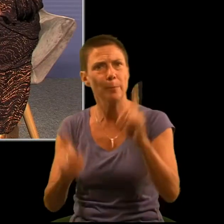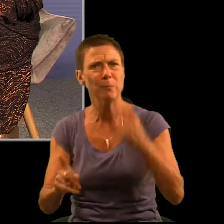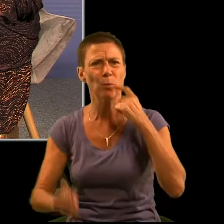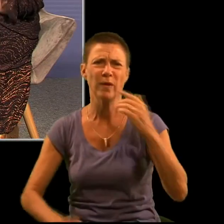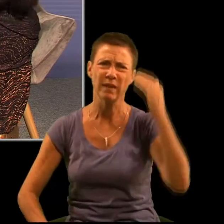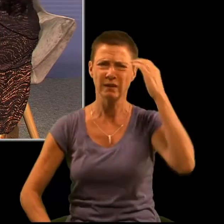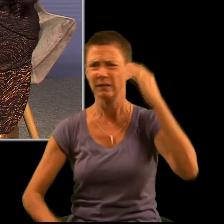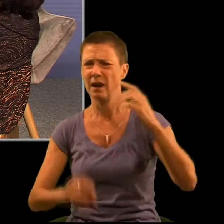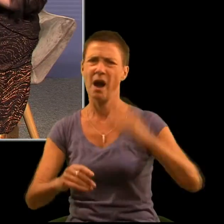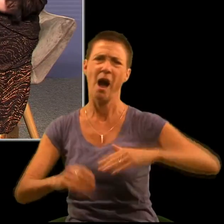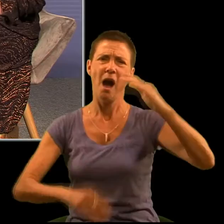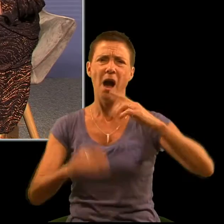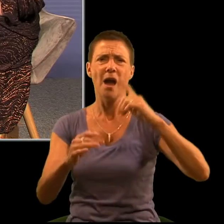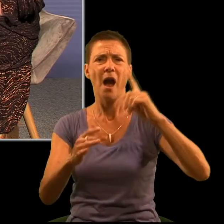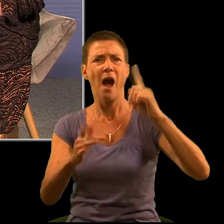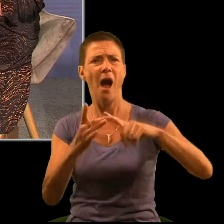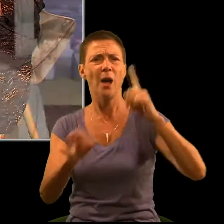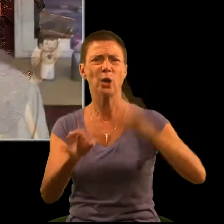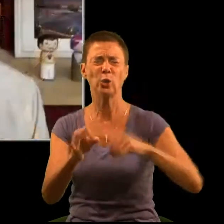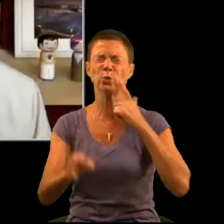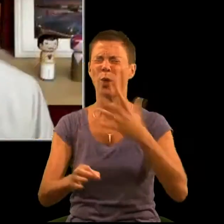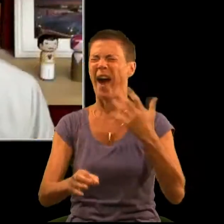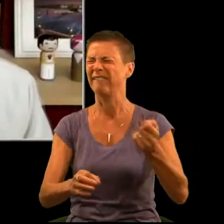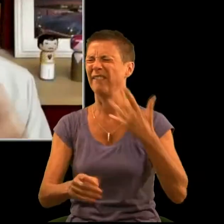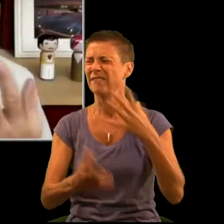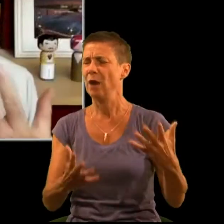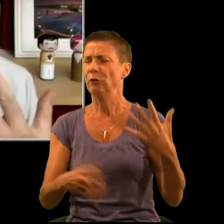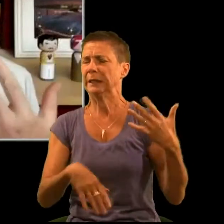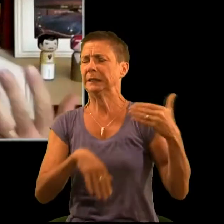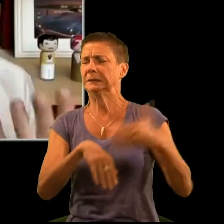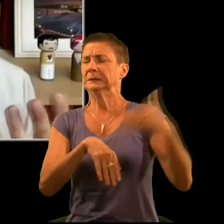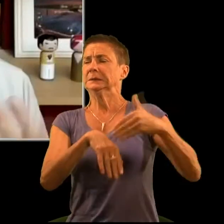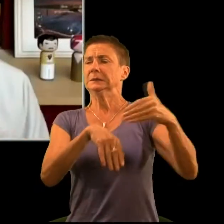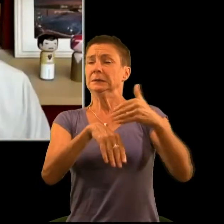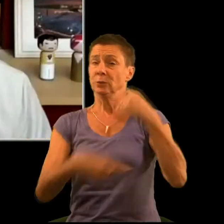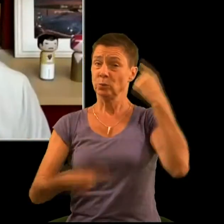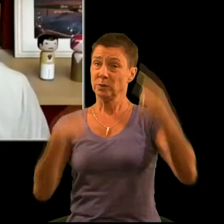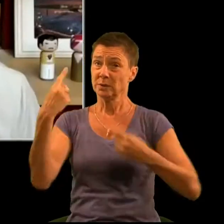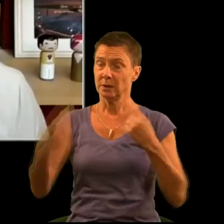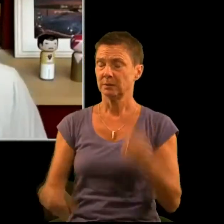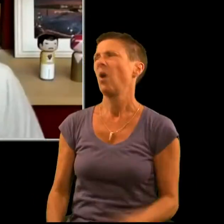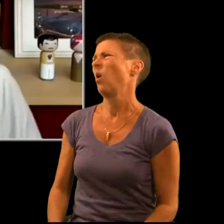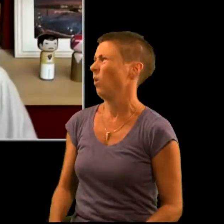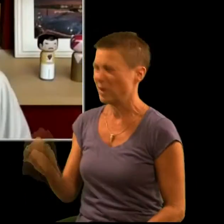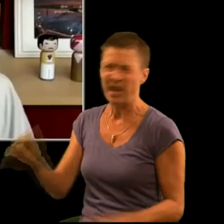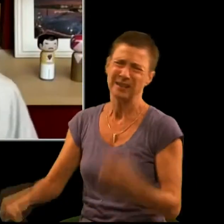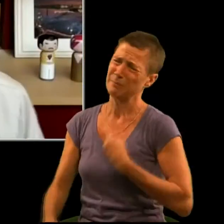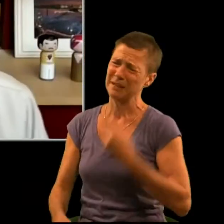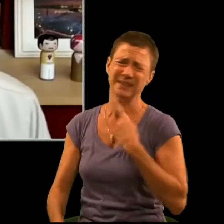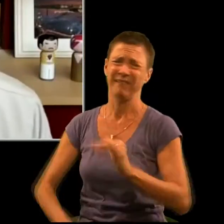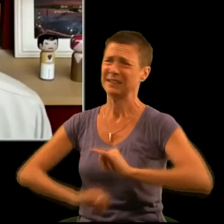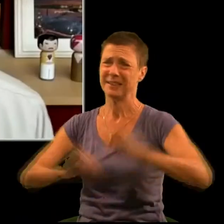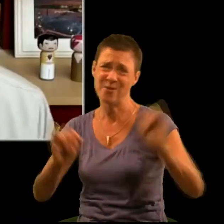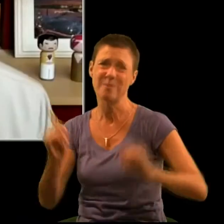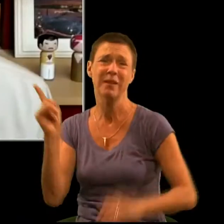high IQs and misophonia? Yeah, it's very true. I get it so badly, so bad because of my...